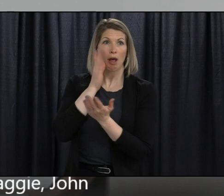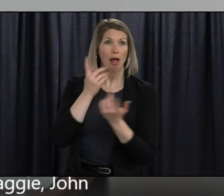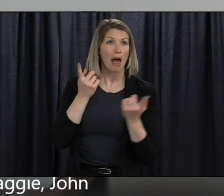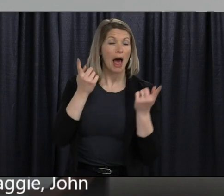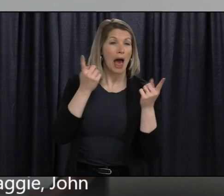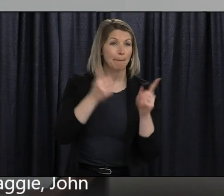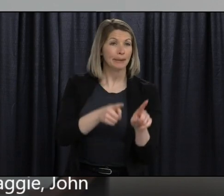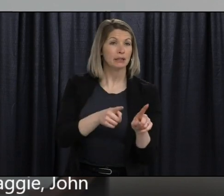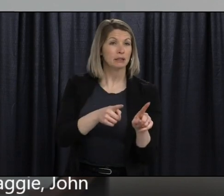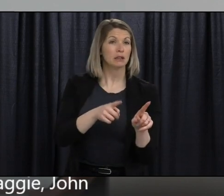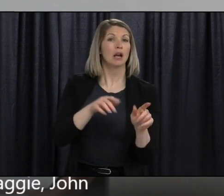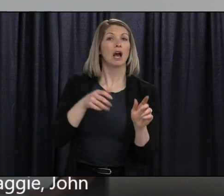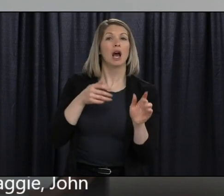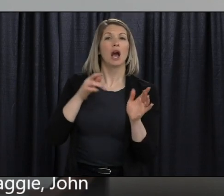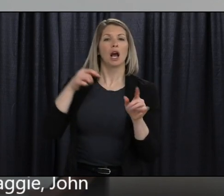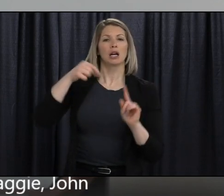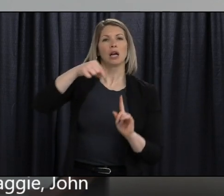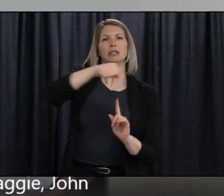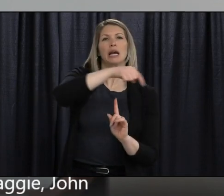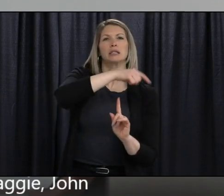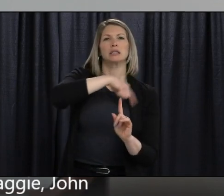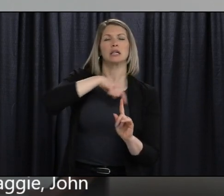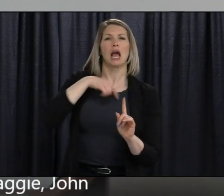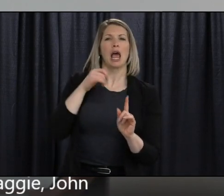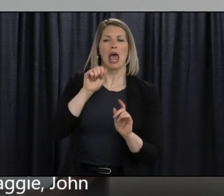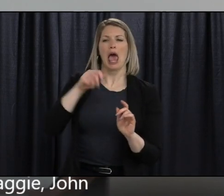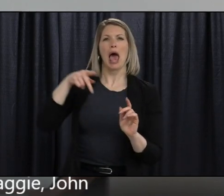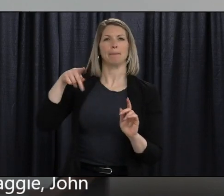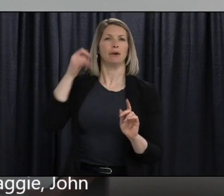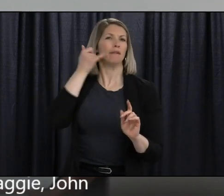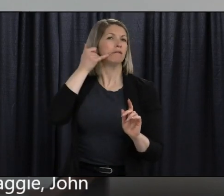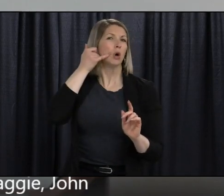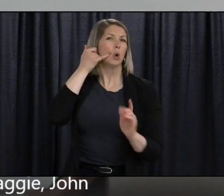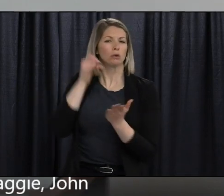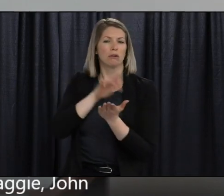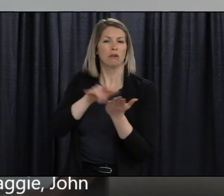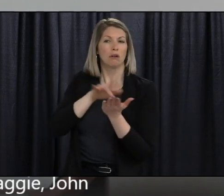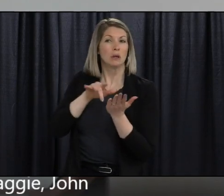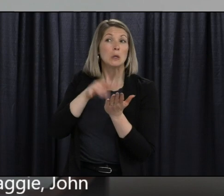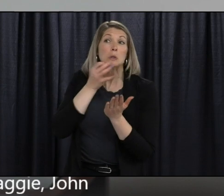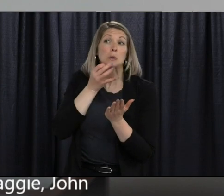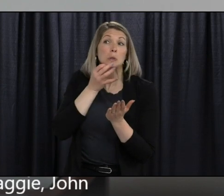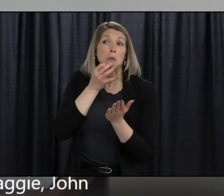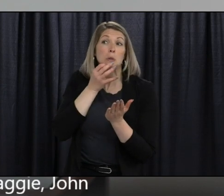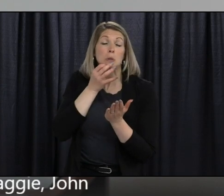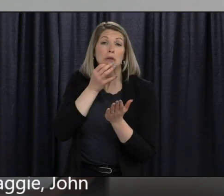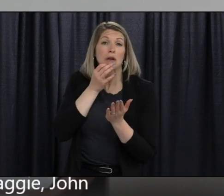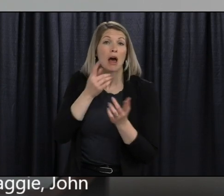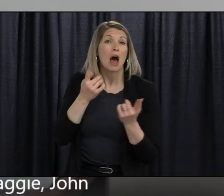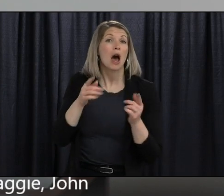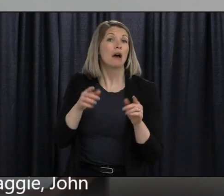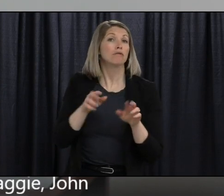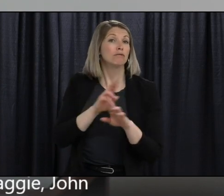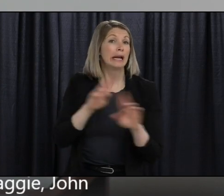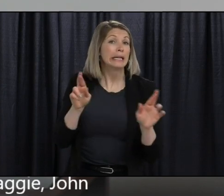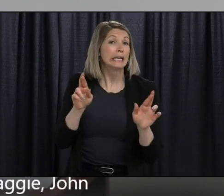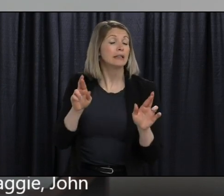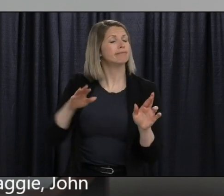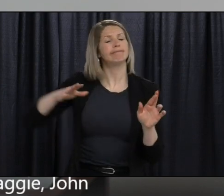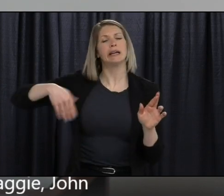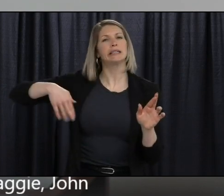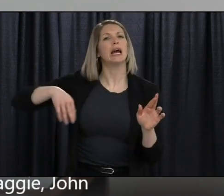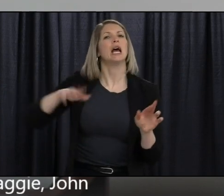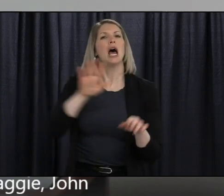understanding is we're not far off. But that discussion has already started, so I'm told it's a 3 to 4 week process. Thank